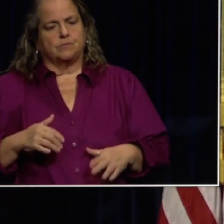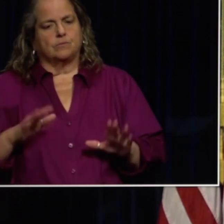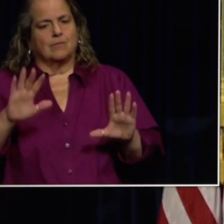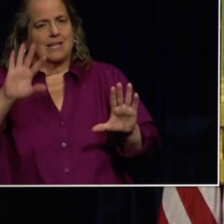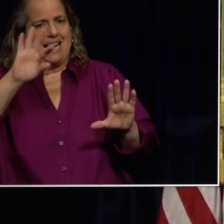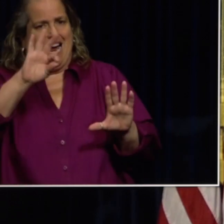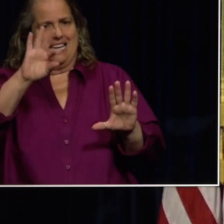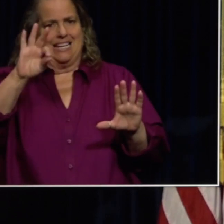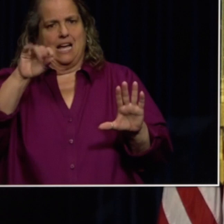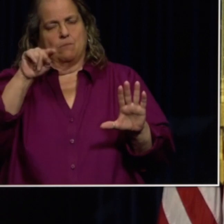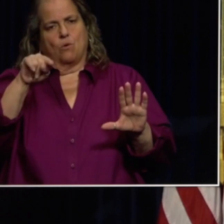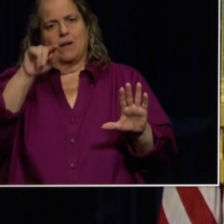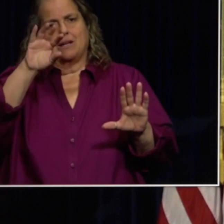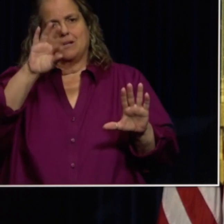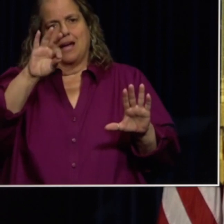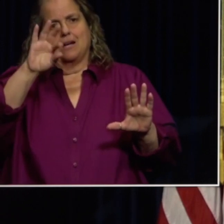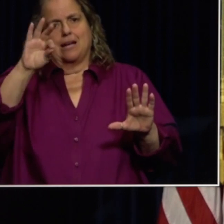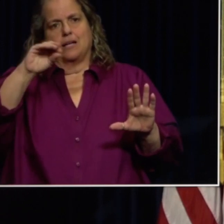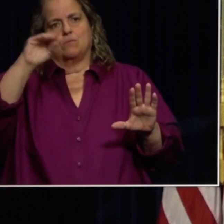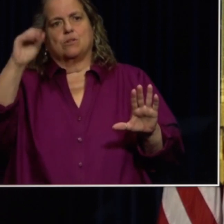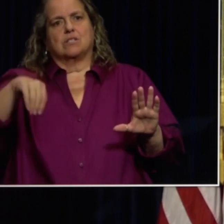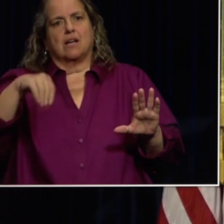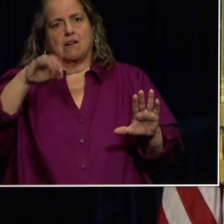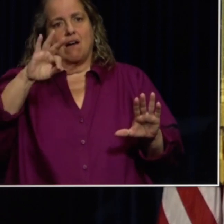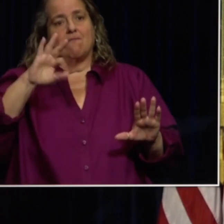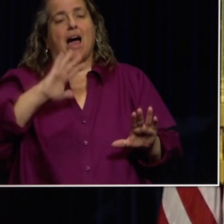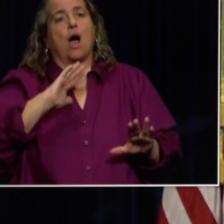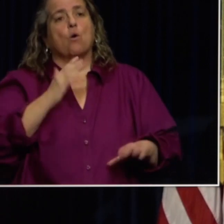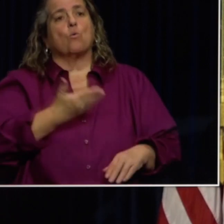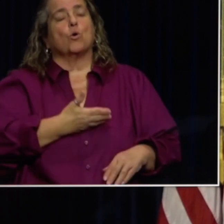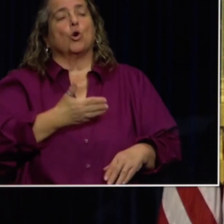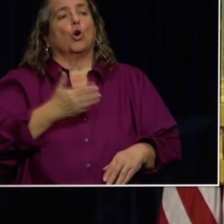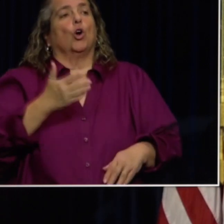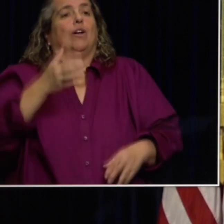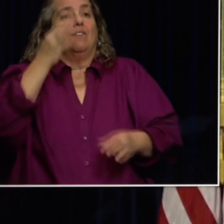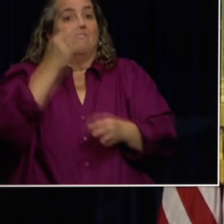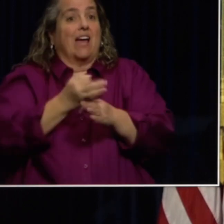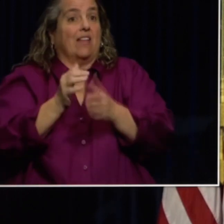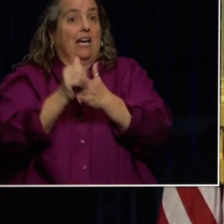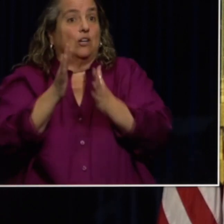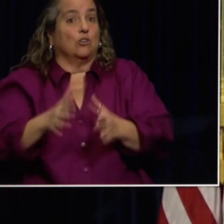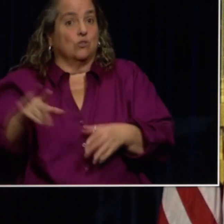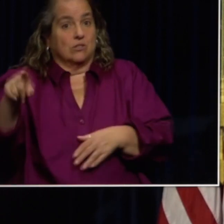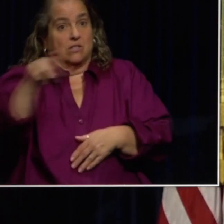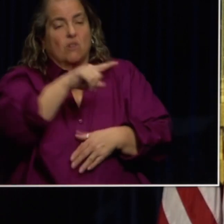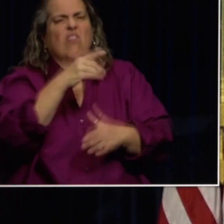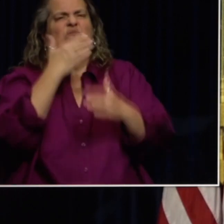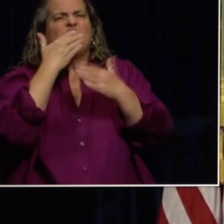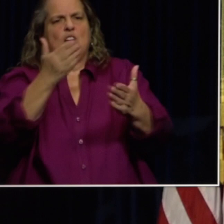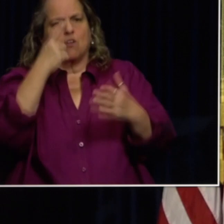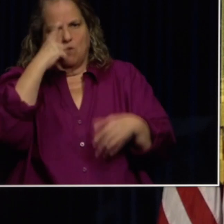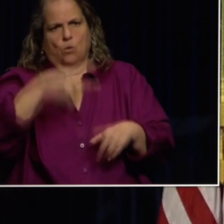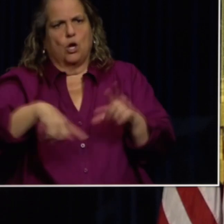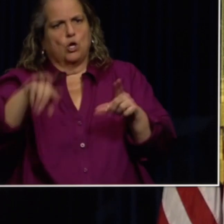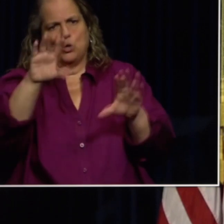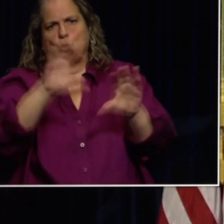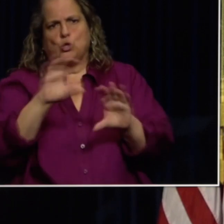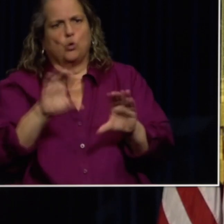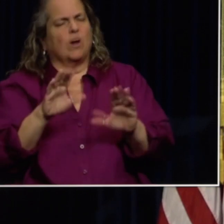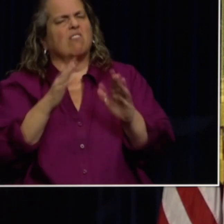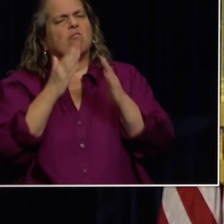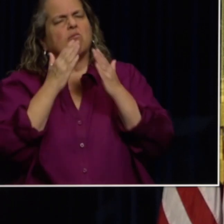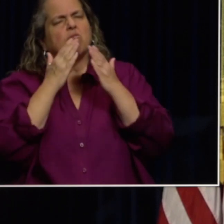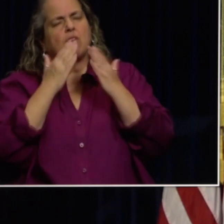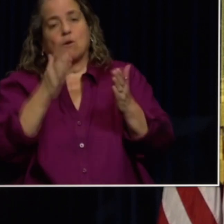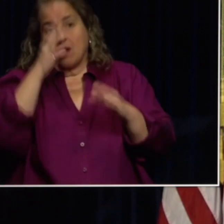99.99% of all of our faith leaders out there, thank you. Thank you for what you're doing. I know it's a hardship on your